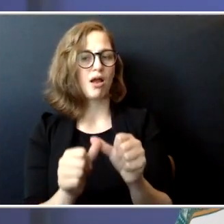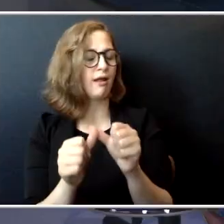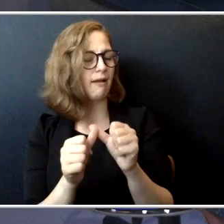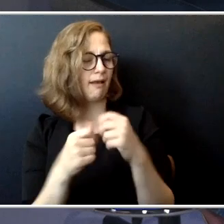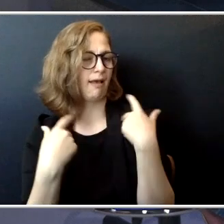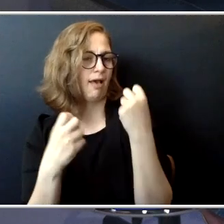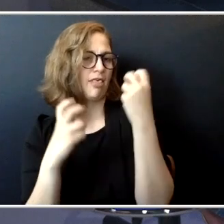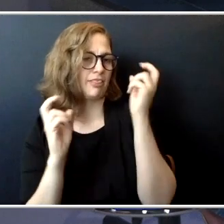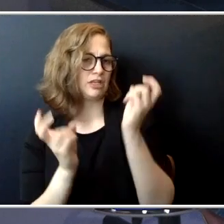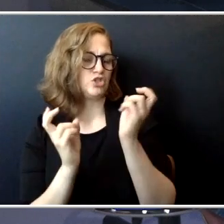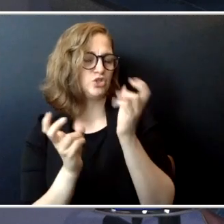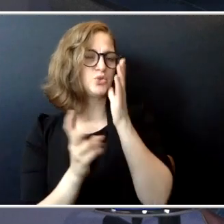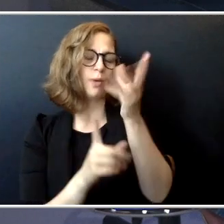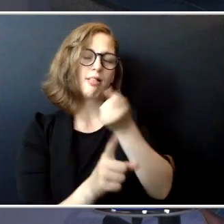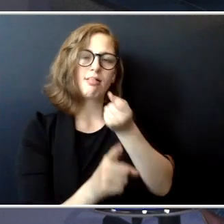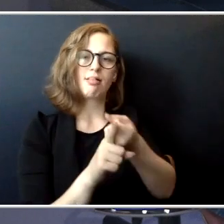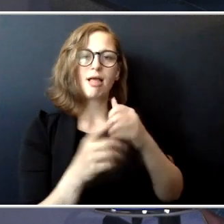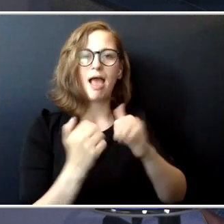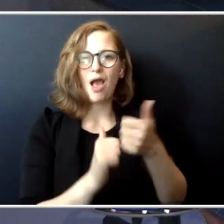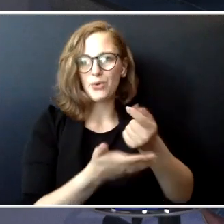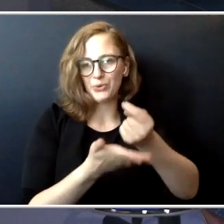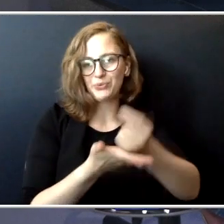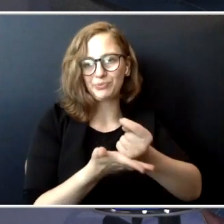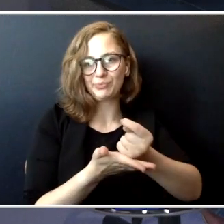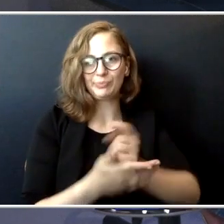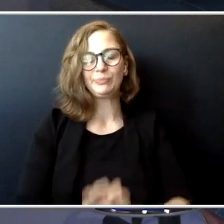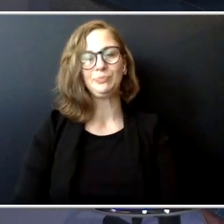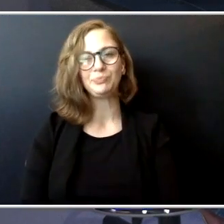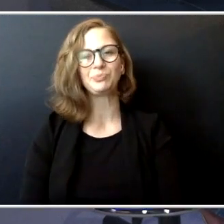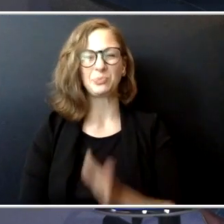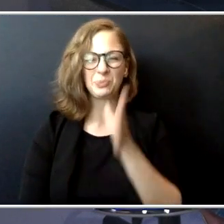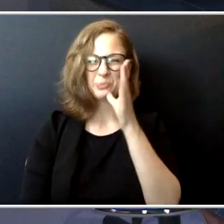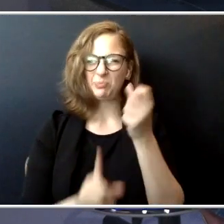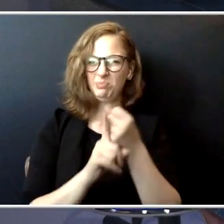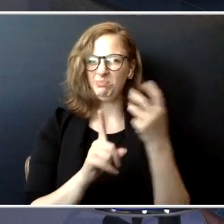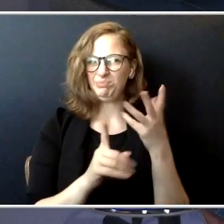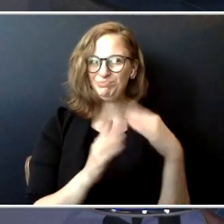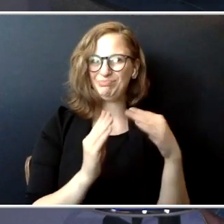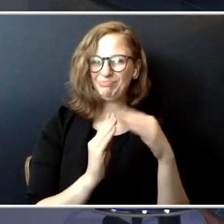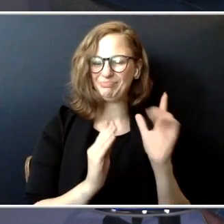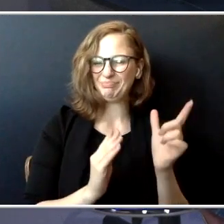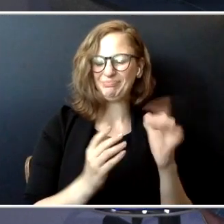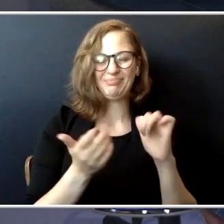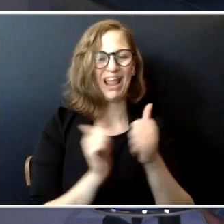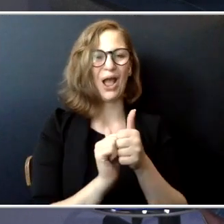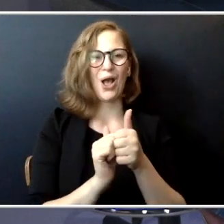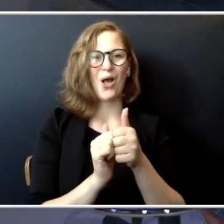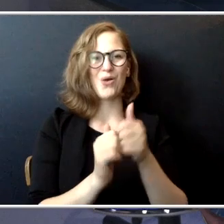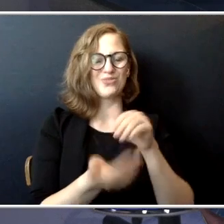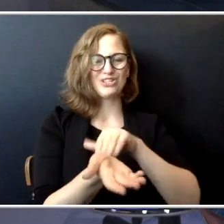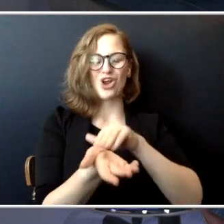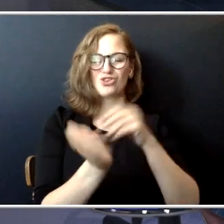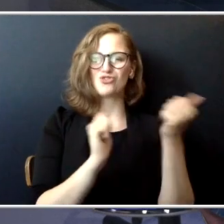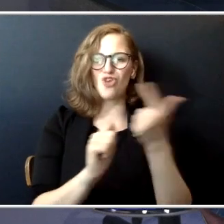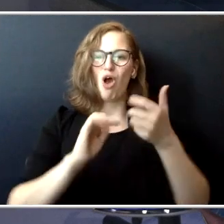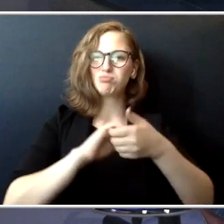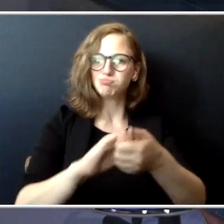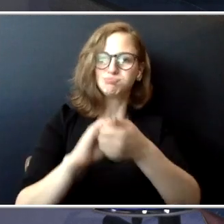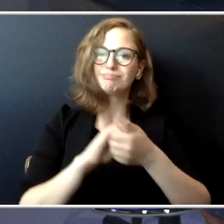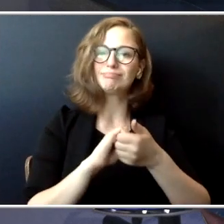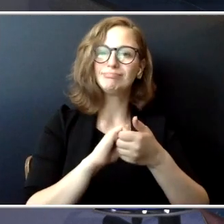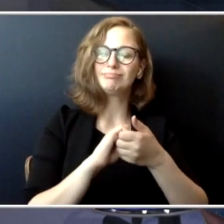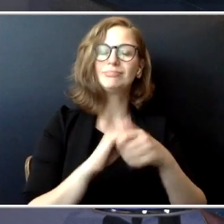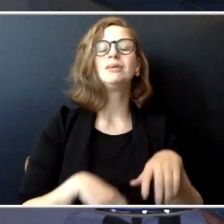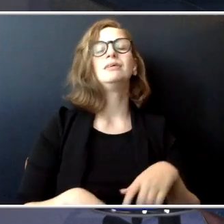we're going to get to that in a moment with how the doctors have a collaboration of how they care for you. When it comes to your